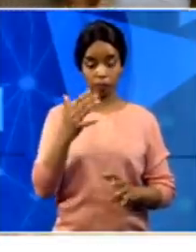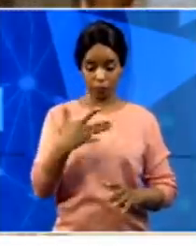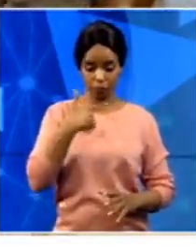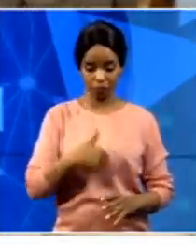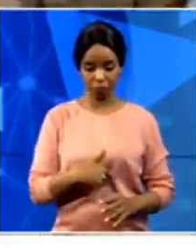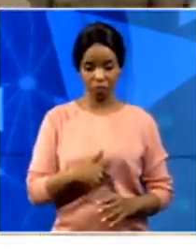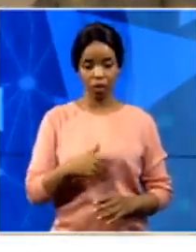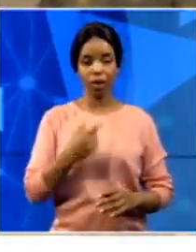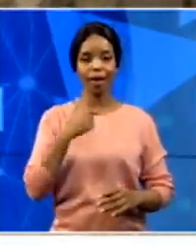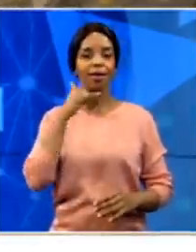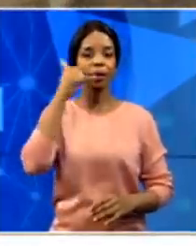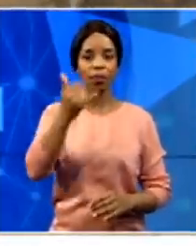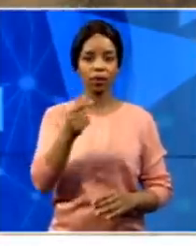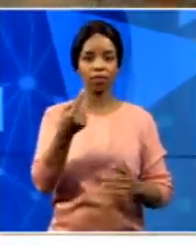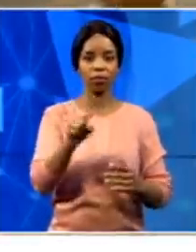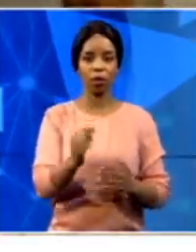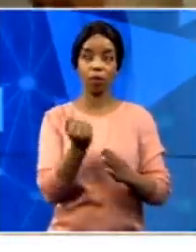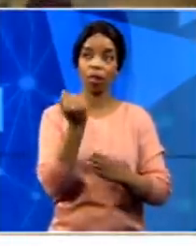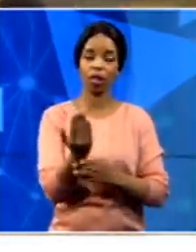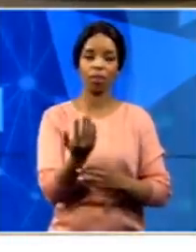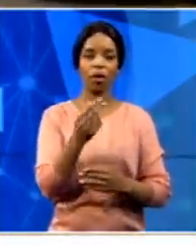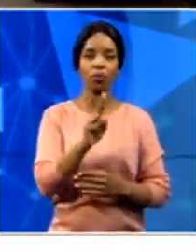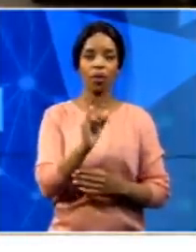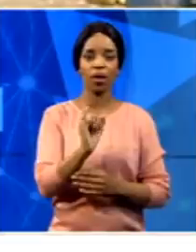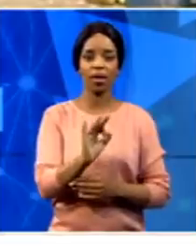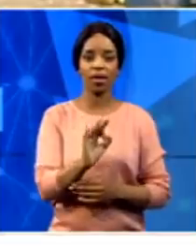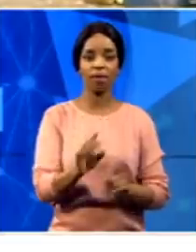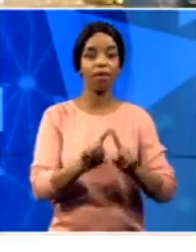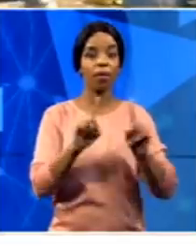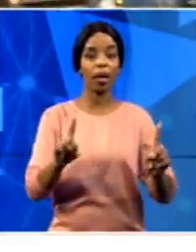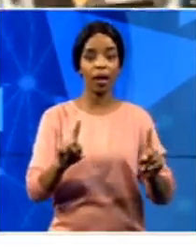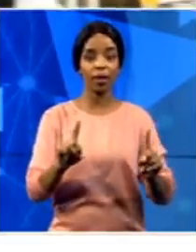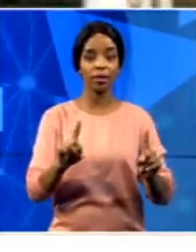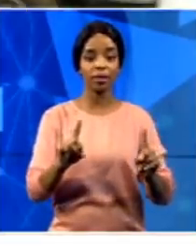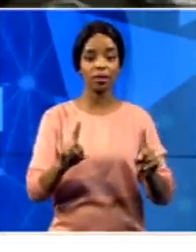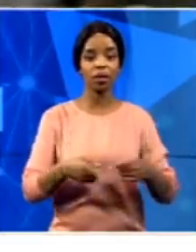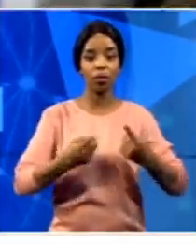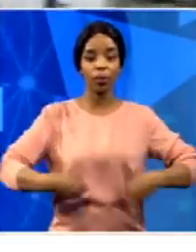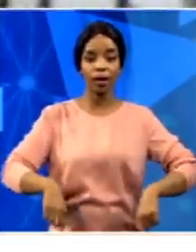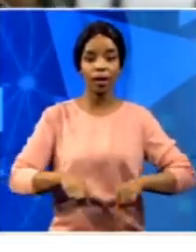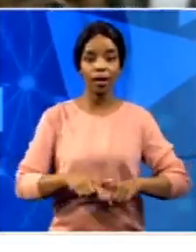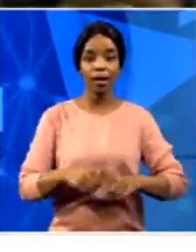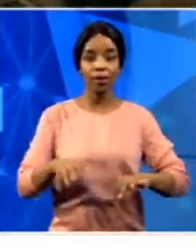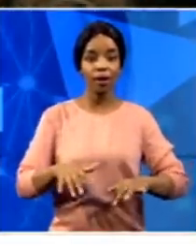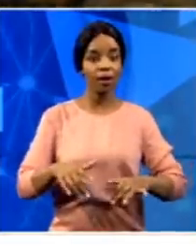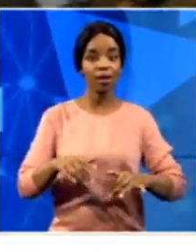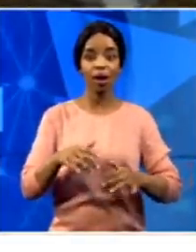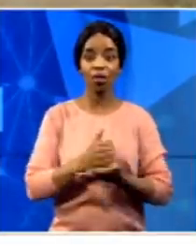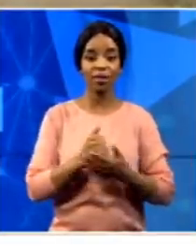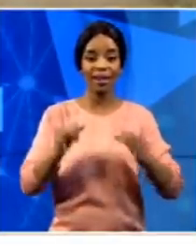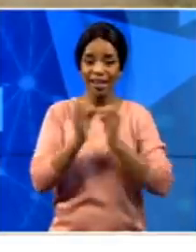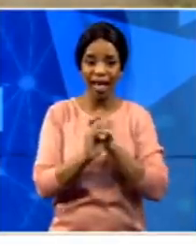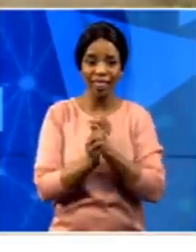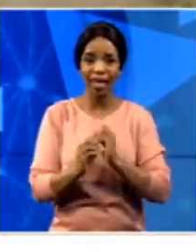claim in for UIF, but now we doesn't receive anything, nothing money,